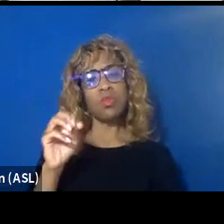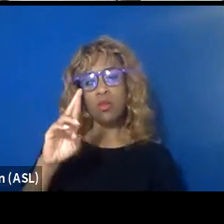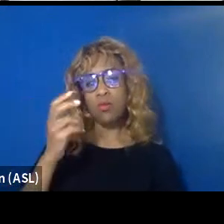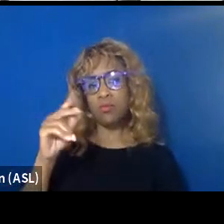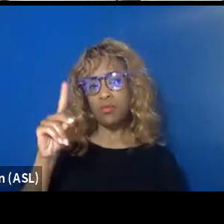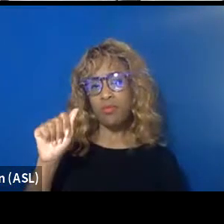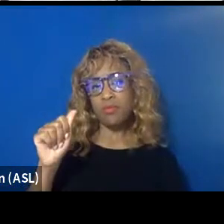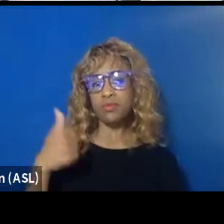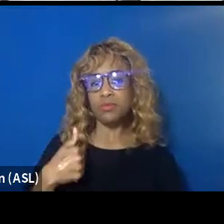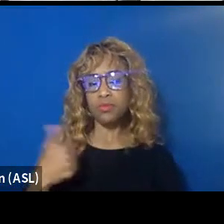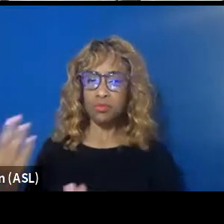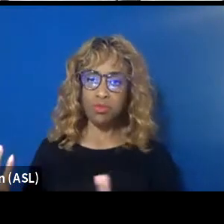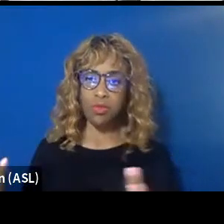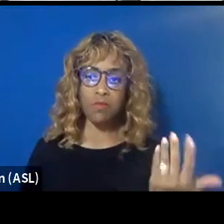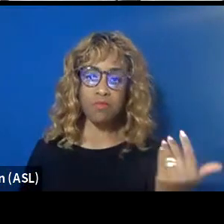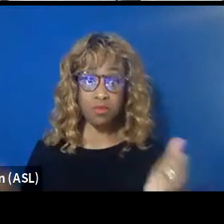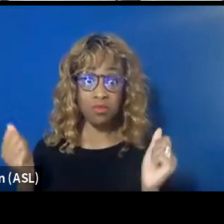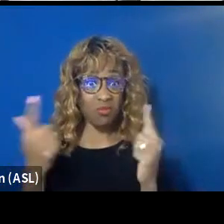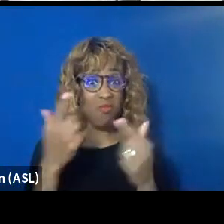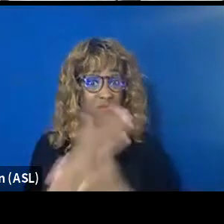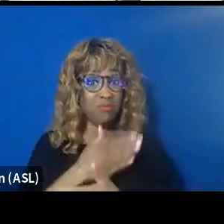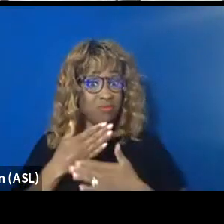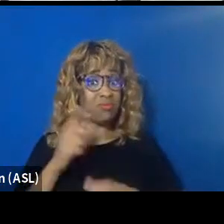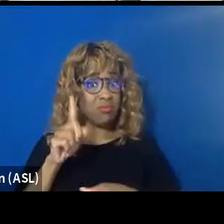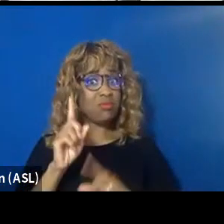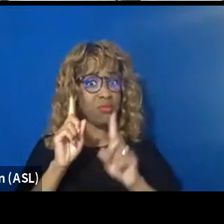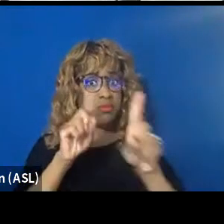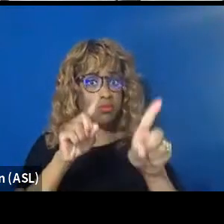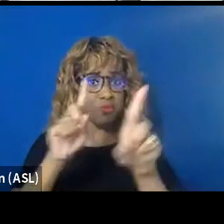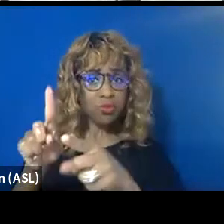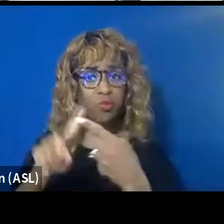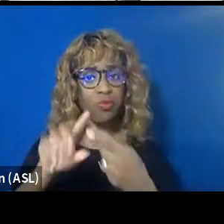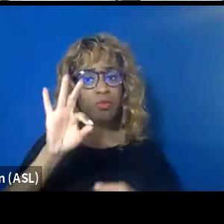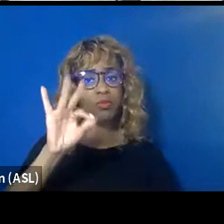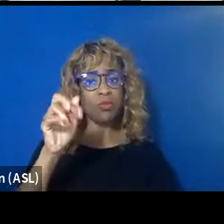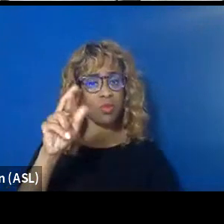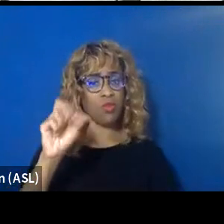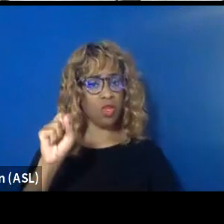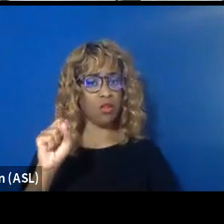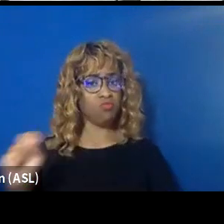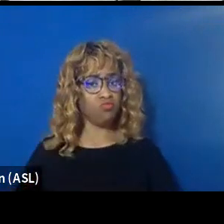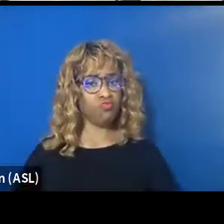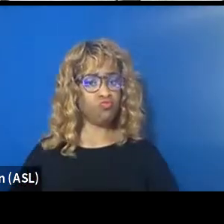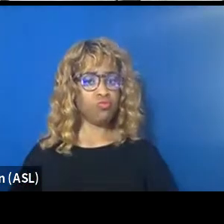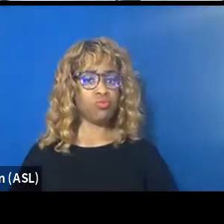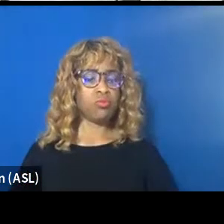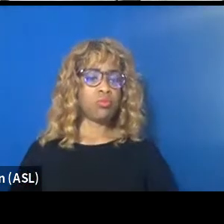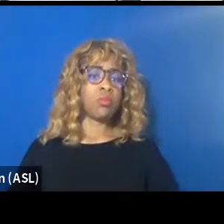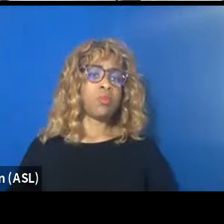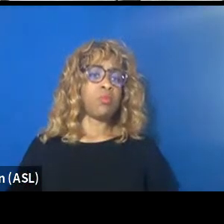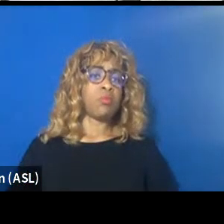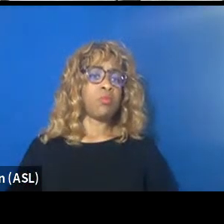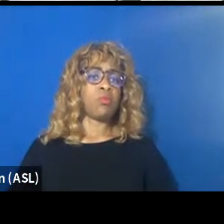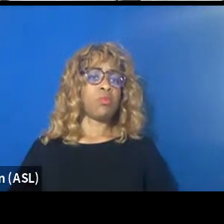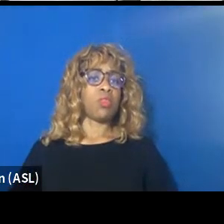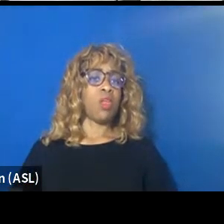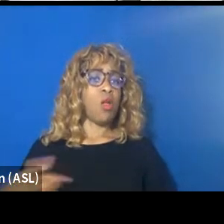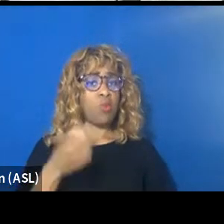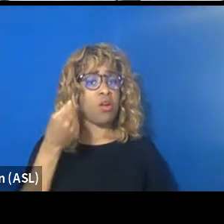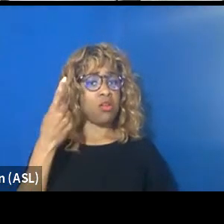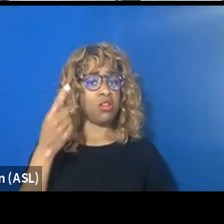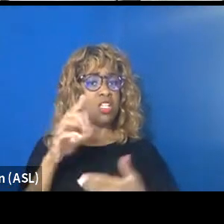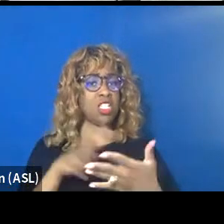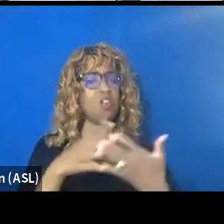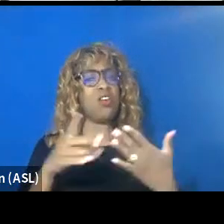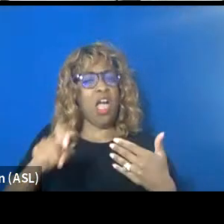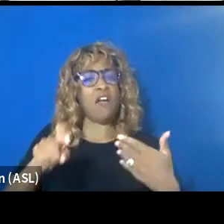Rhonda, I mean, we all appreciate you going to the fairs and doing this and understand that it was scheduled, and it has to